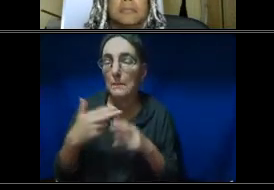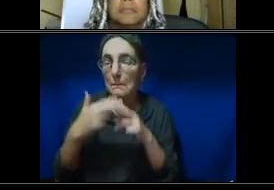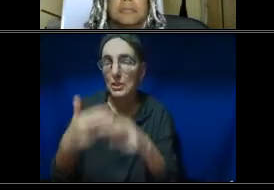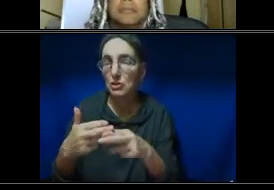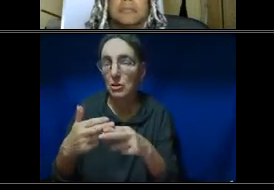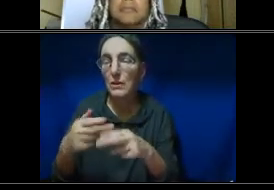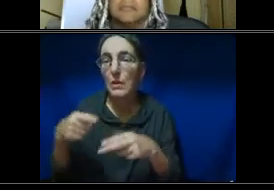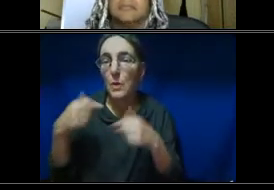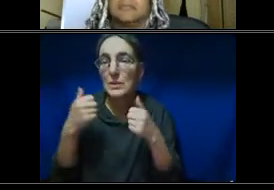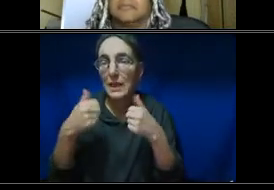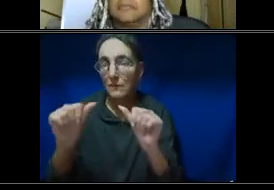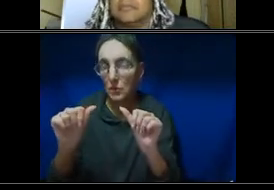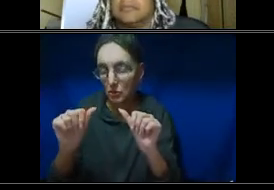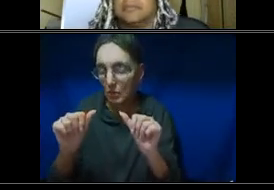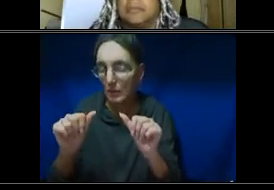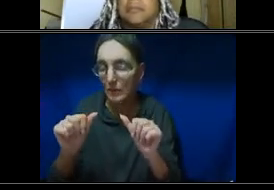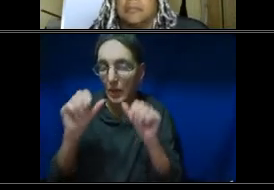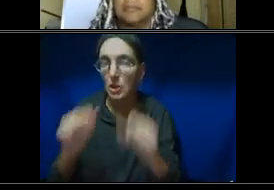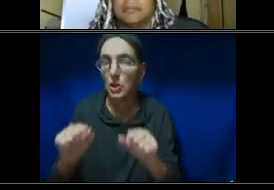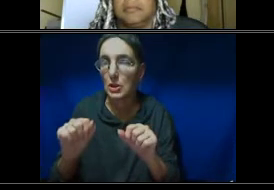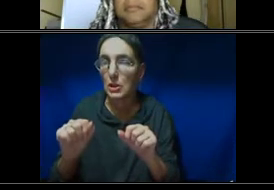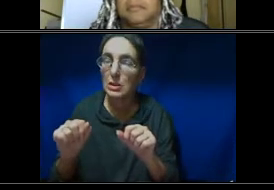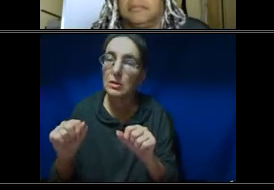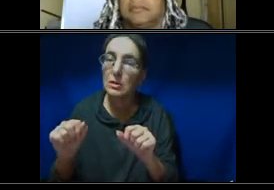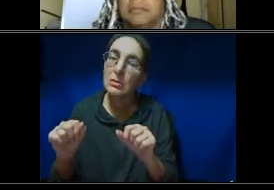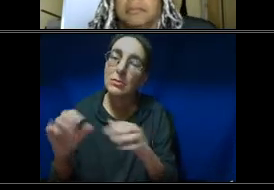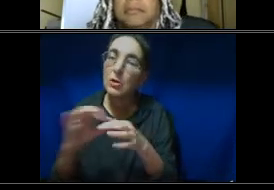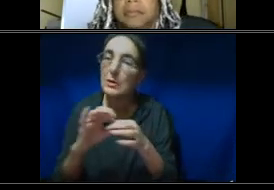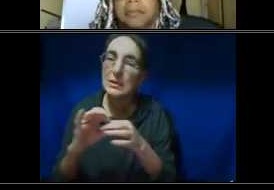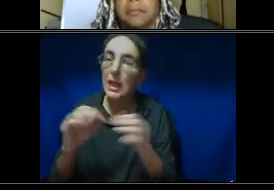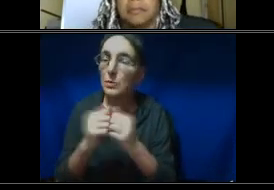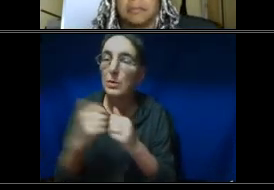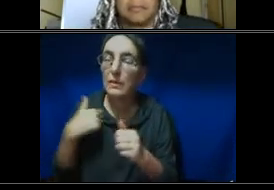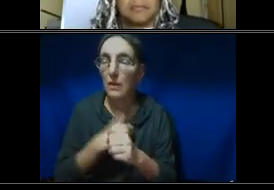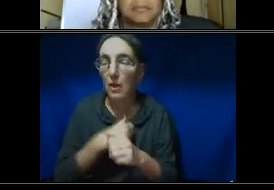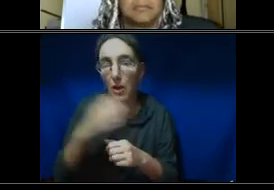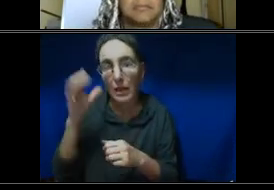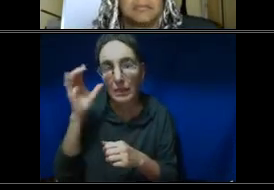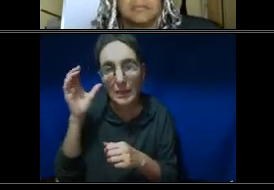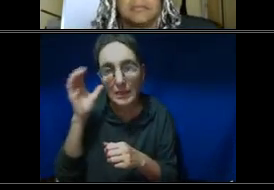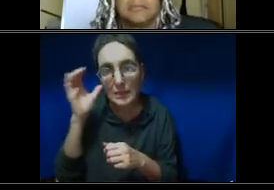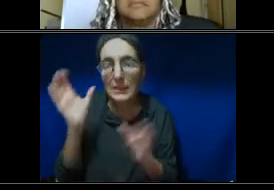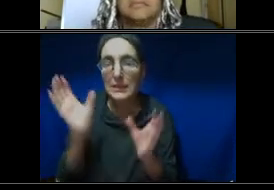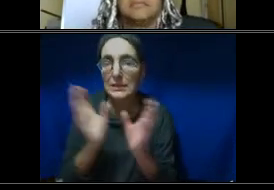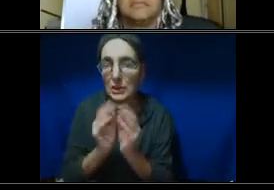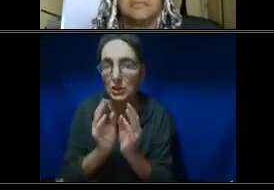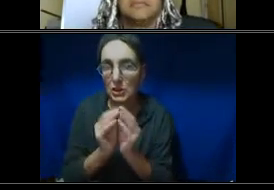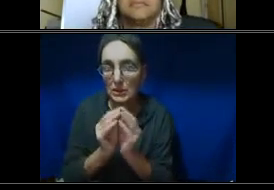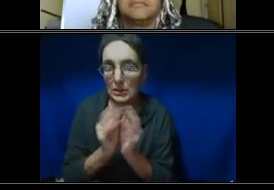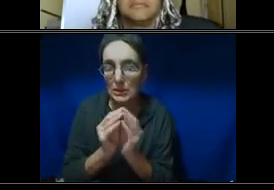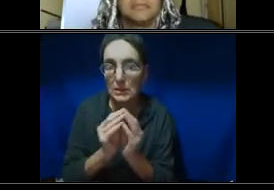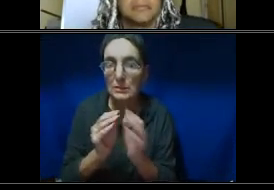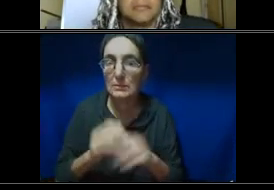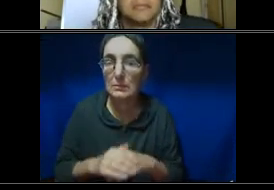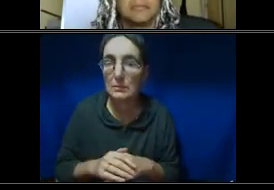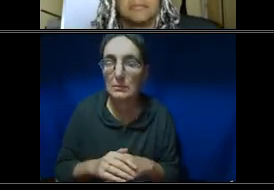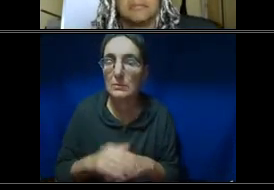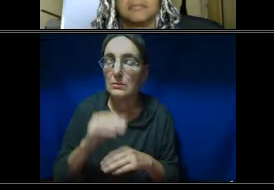efforts that could coincide with our listening sessions, not necessarily be the specific communities that are